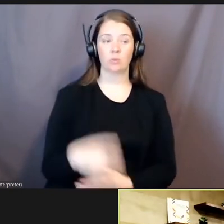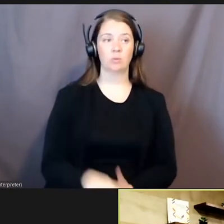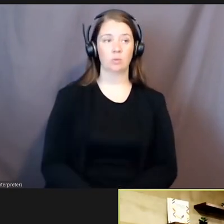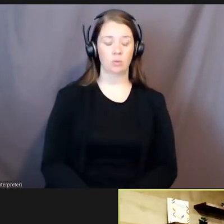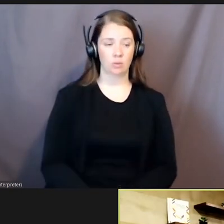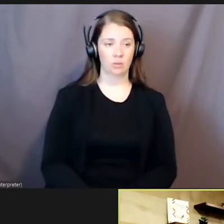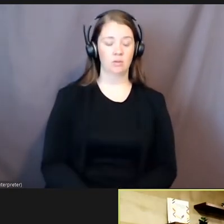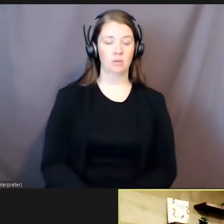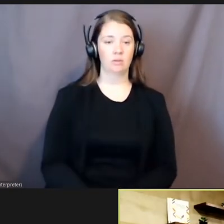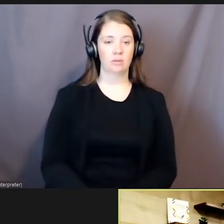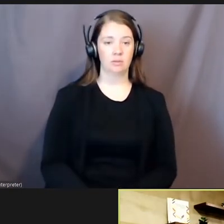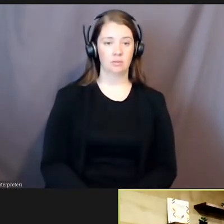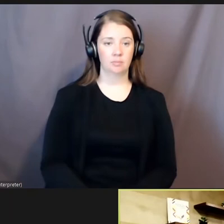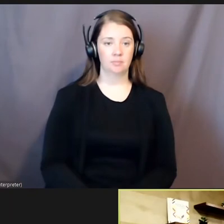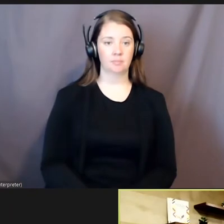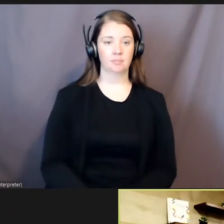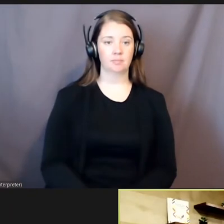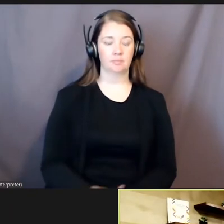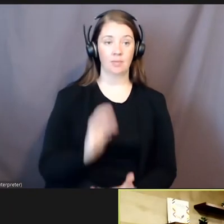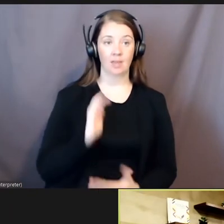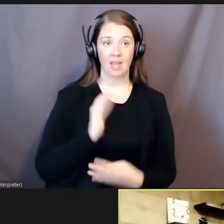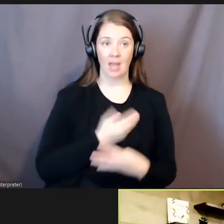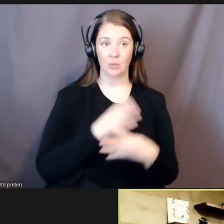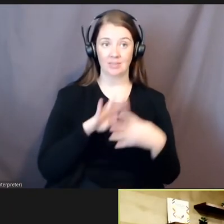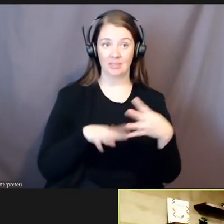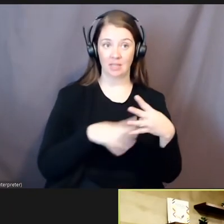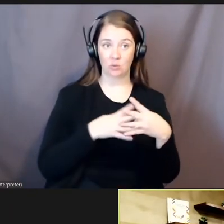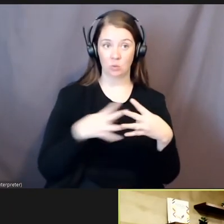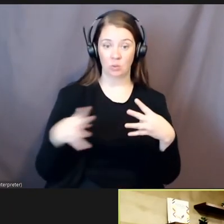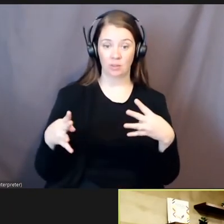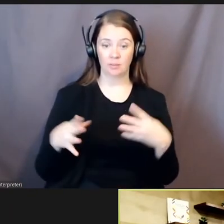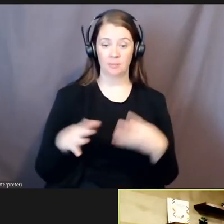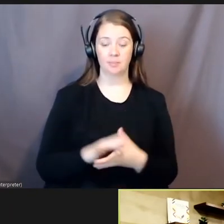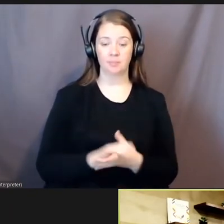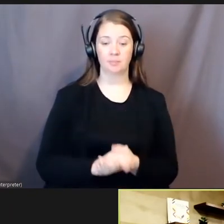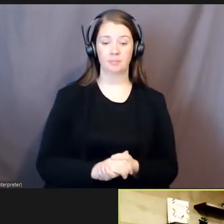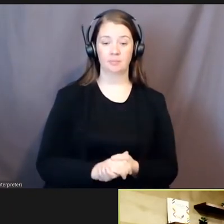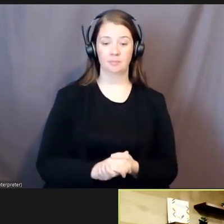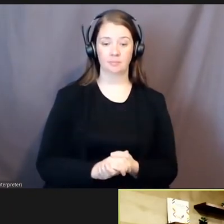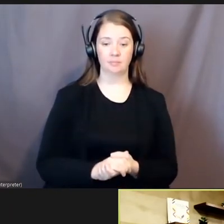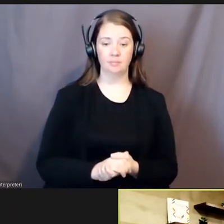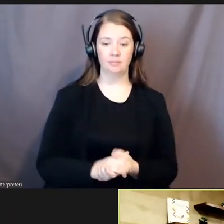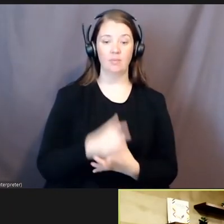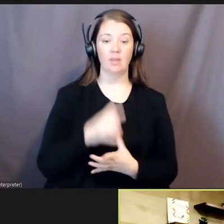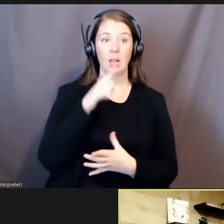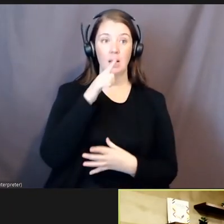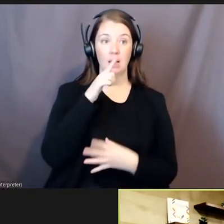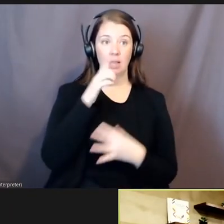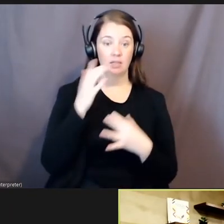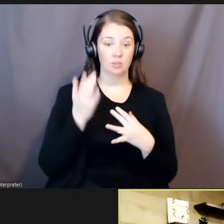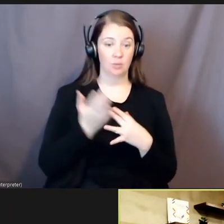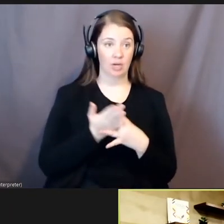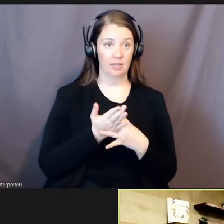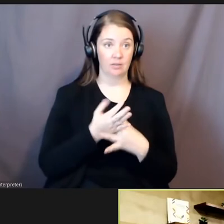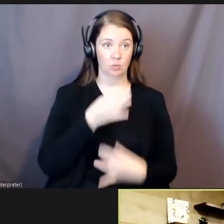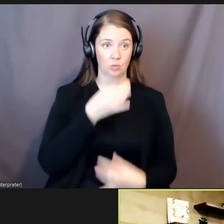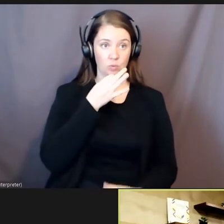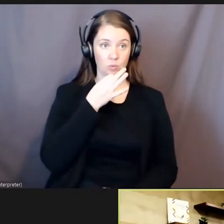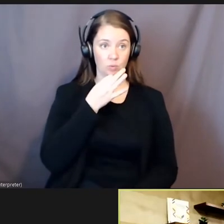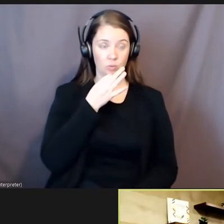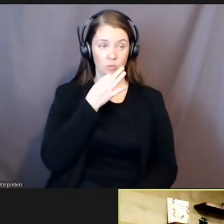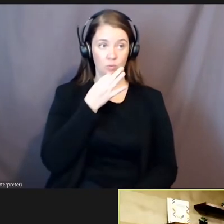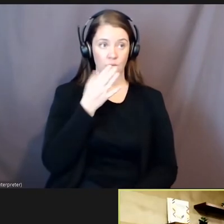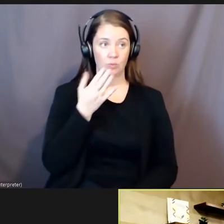So we're scheduled for a lunch break coming up. So